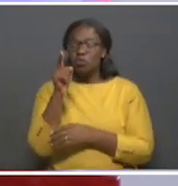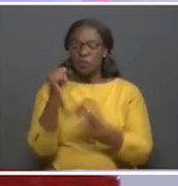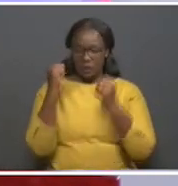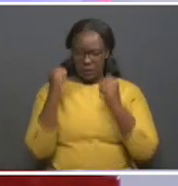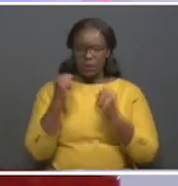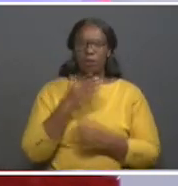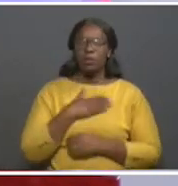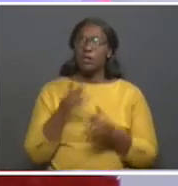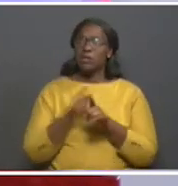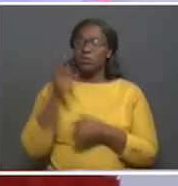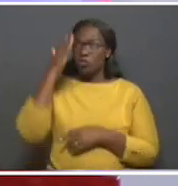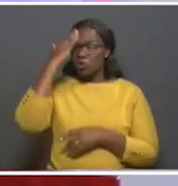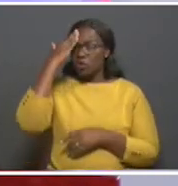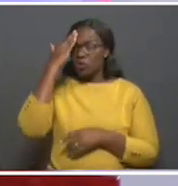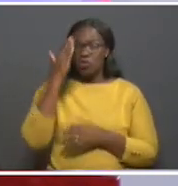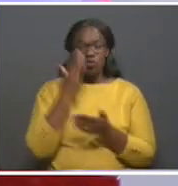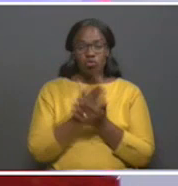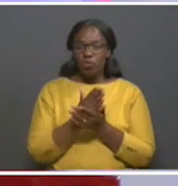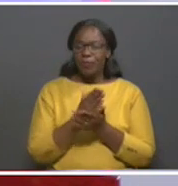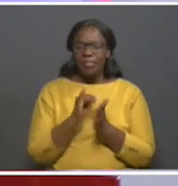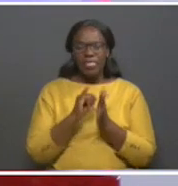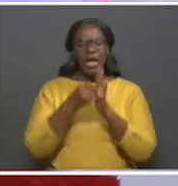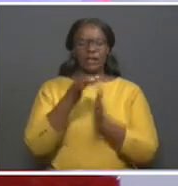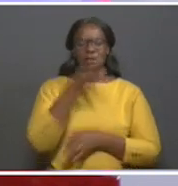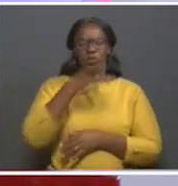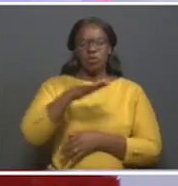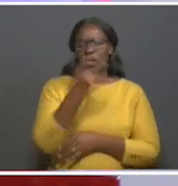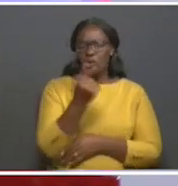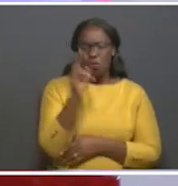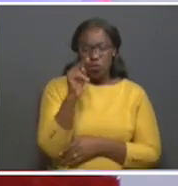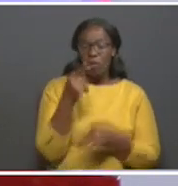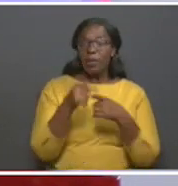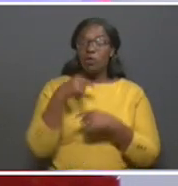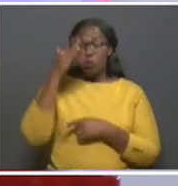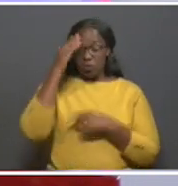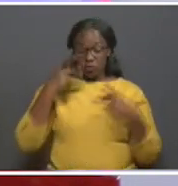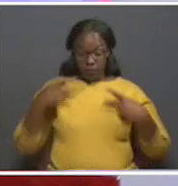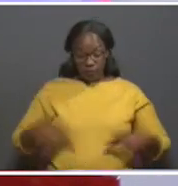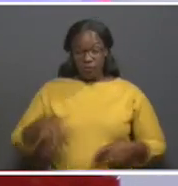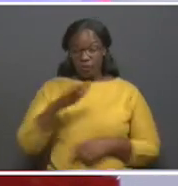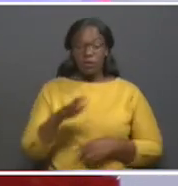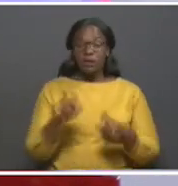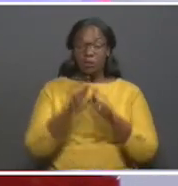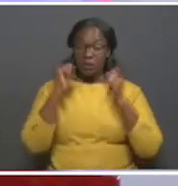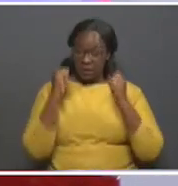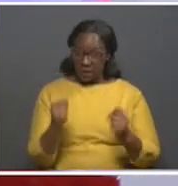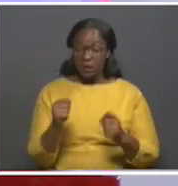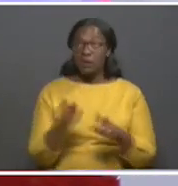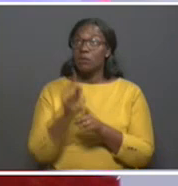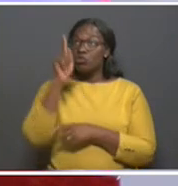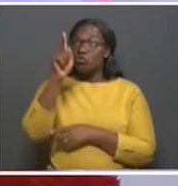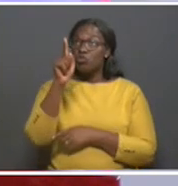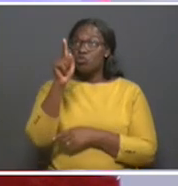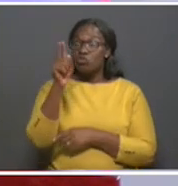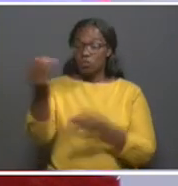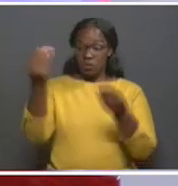strength. And we know that it is not just spiritual strength. We know that it is physical strength as well, because you are the one who